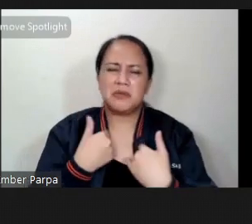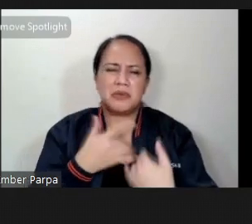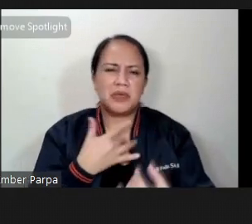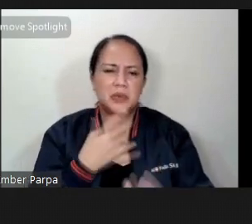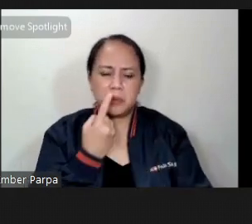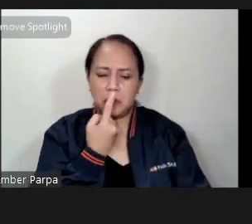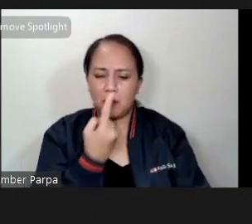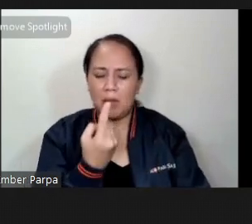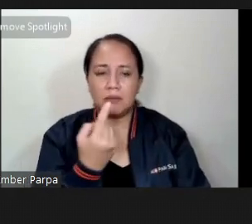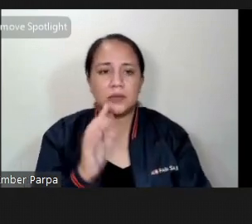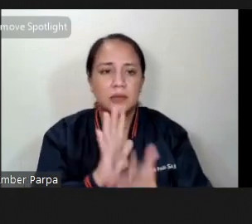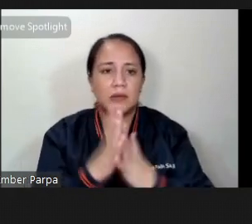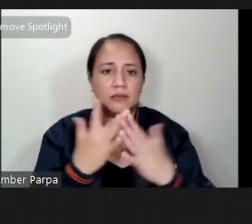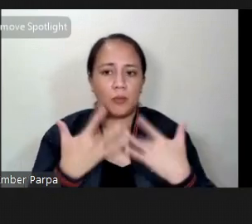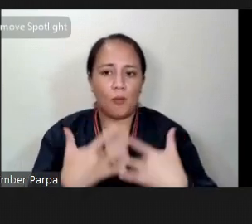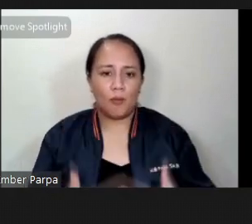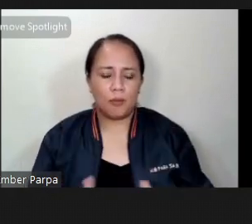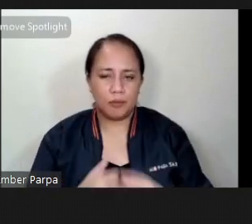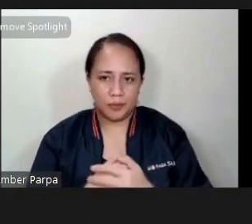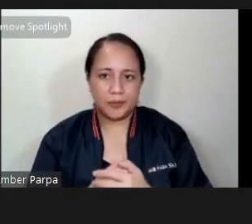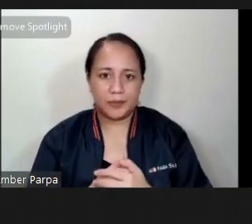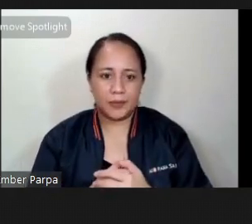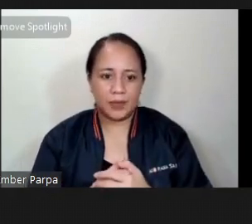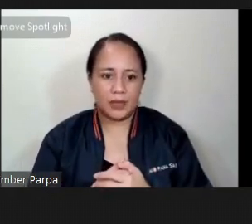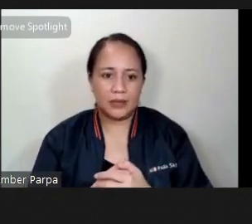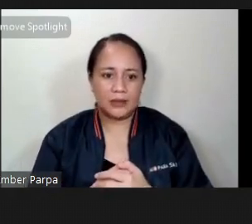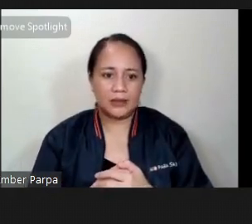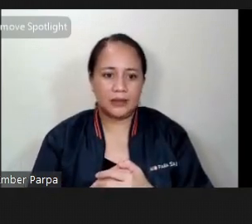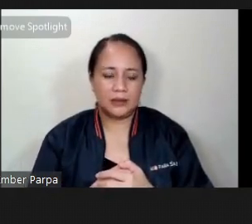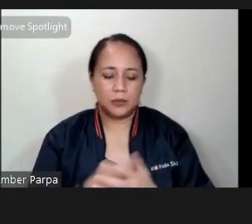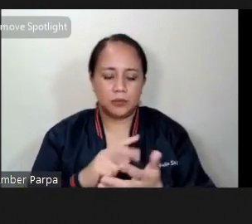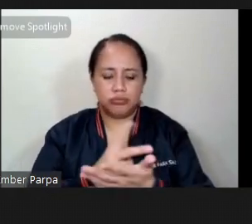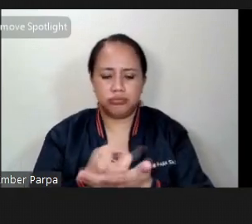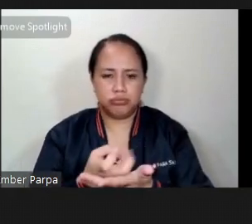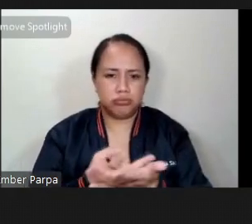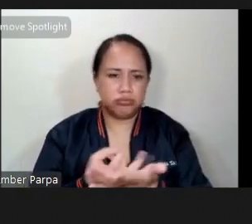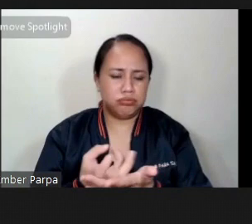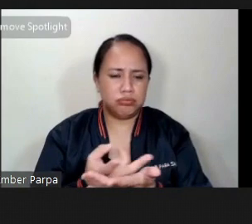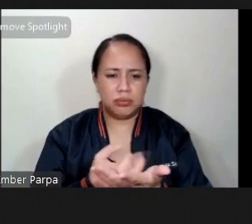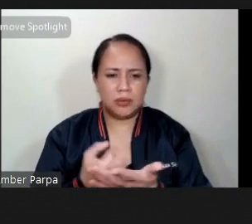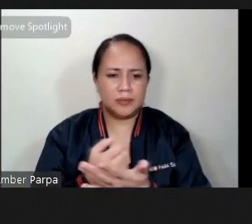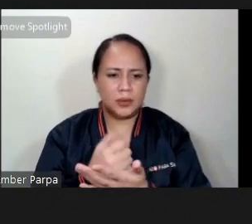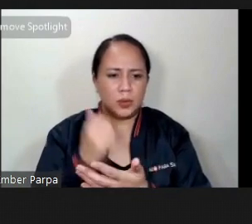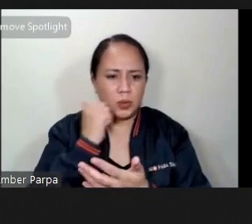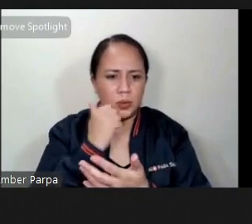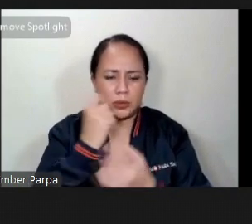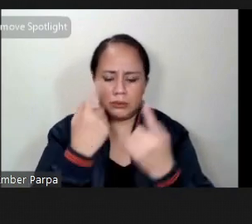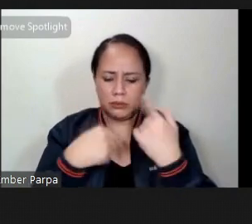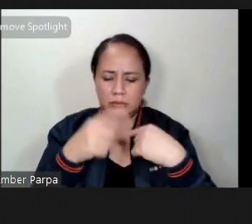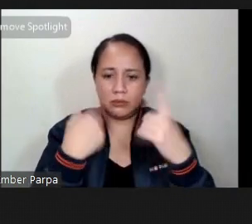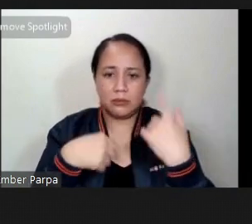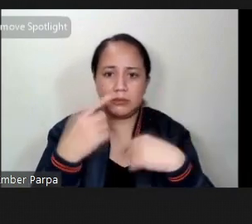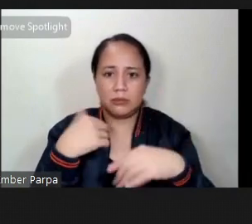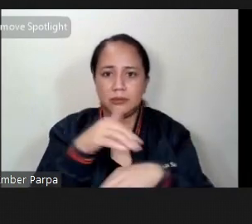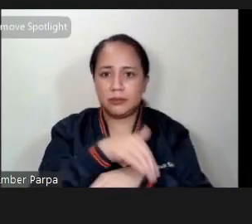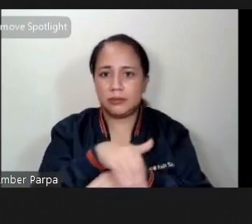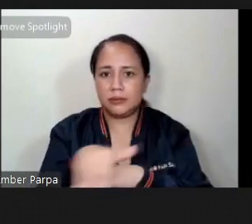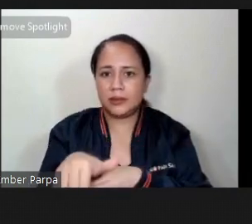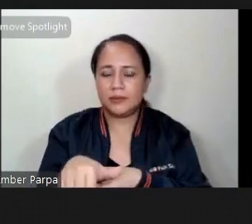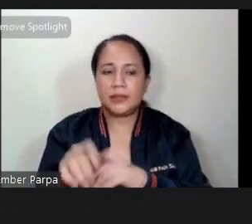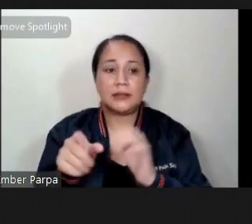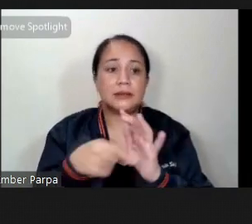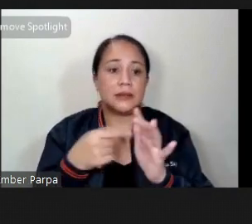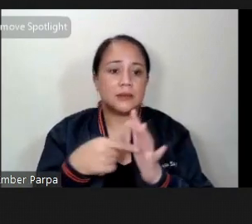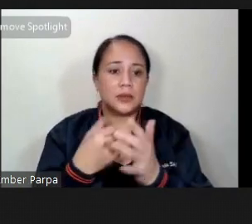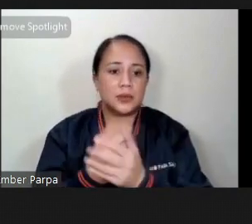into depression. I couldn't sleep at night. I was always crying every night, and